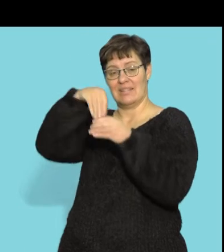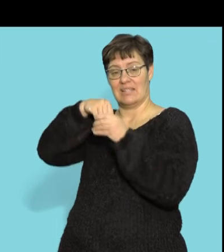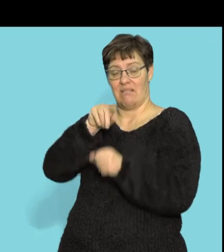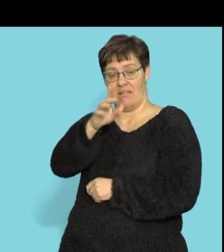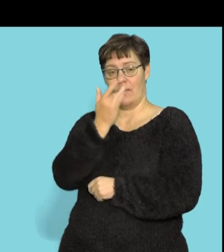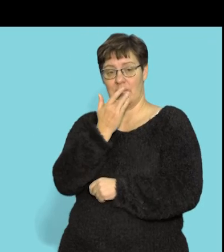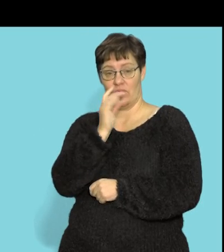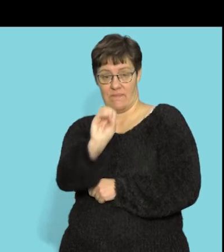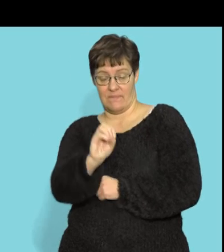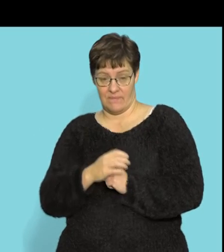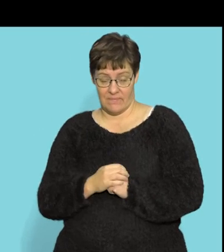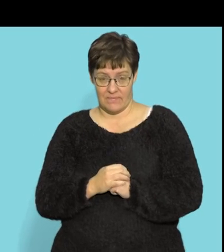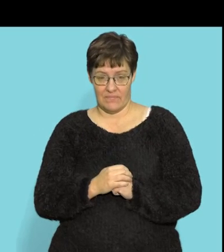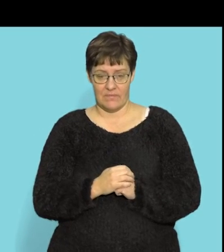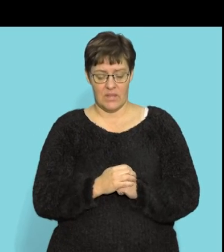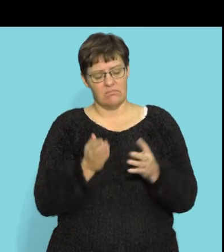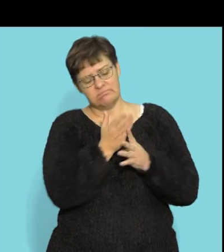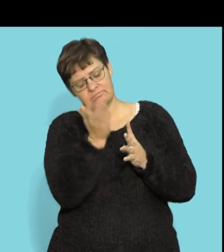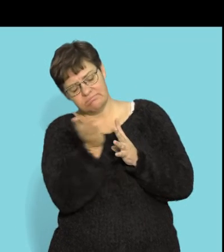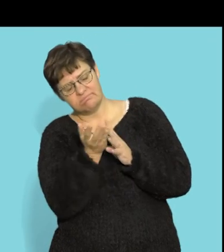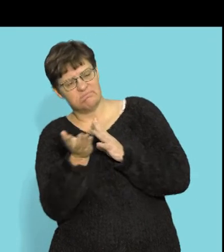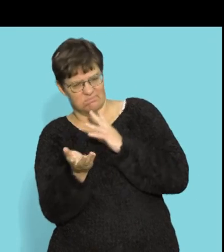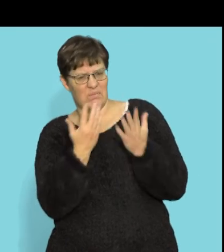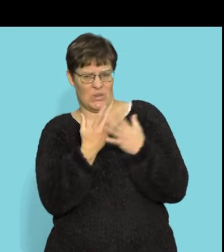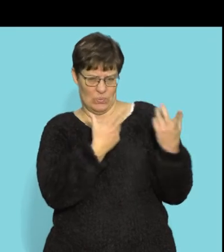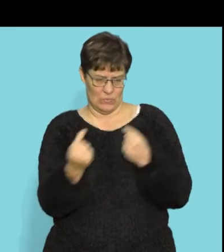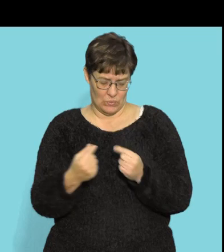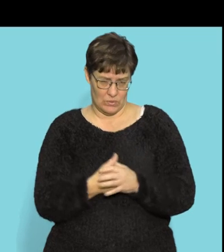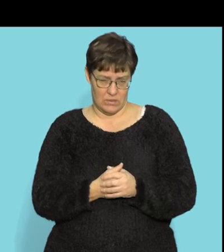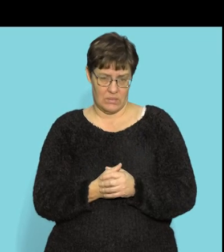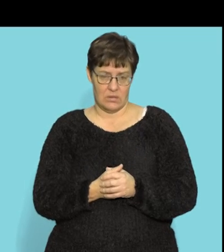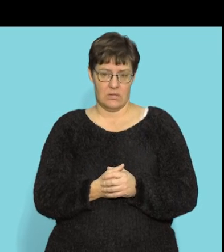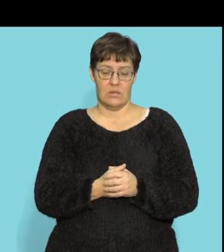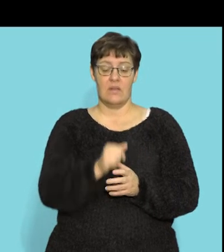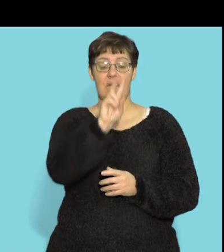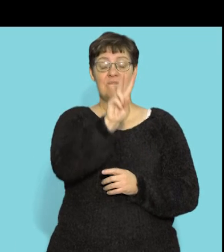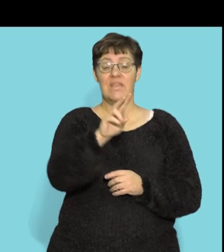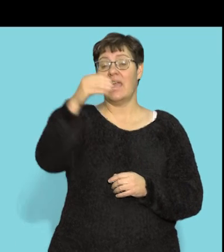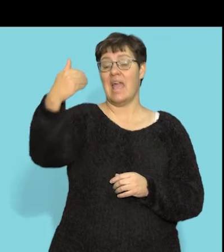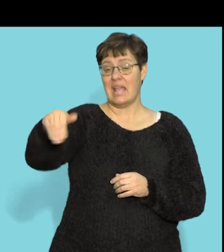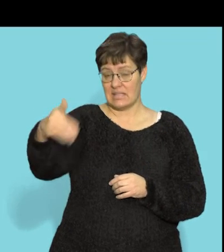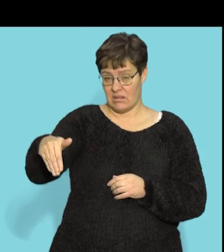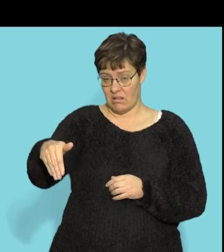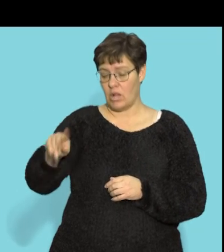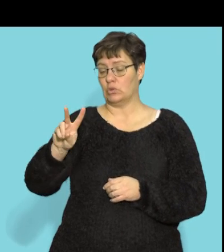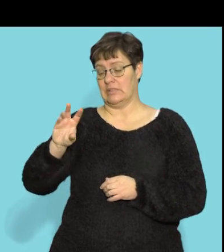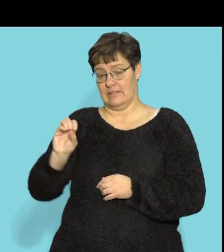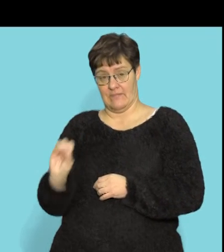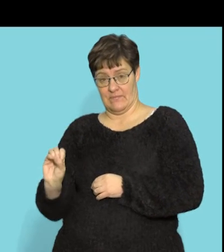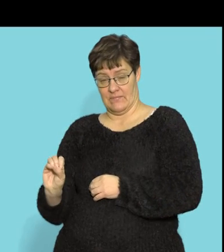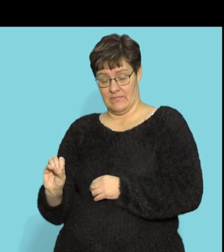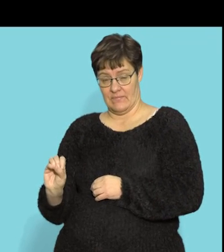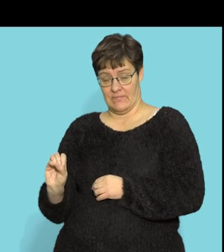the internal resistance of the battery. There are many ways to do this. Now we know that V external is equals to 20,